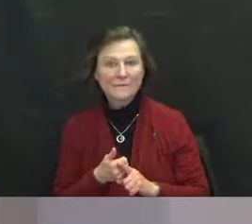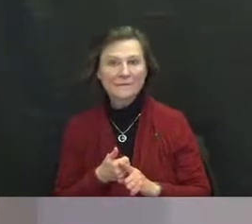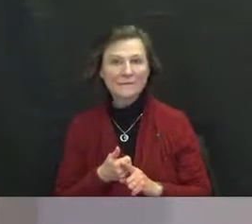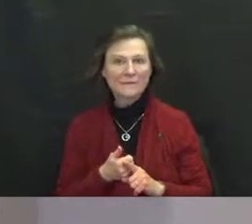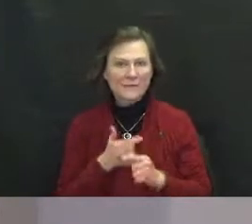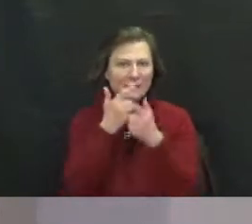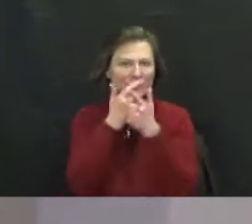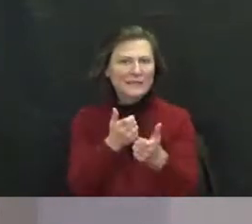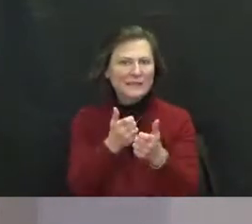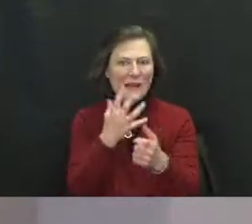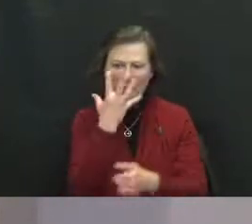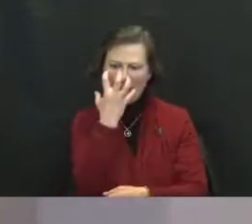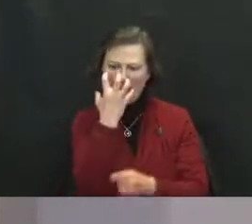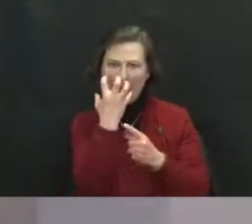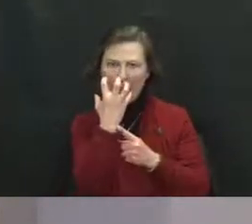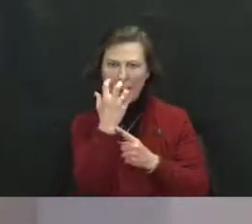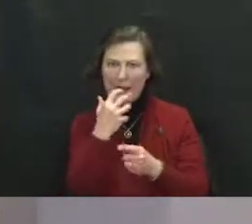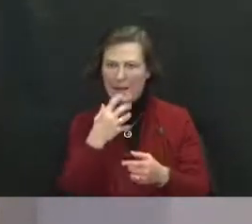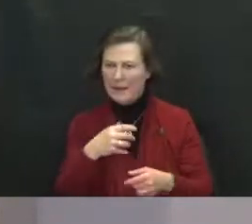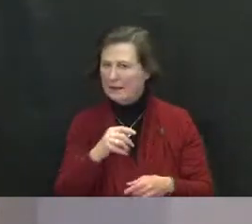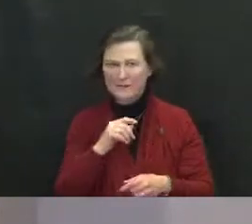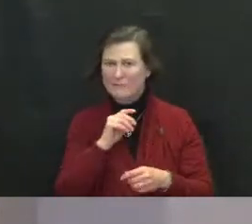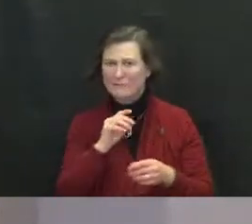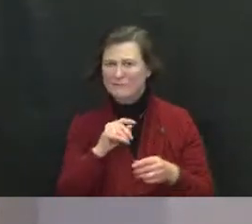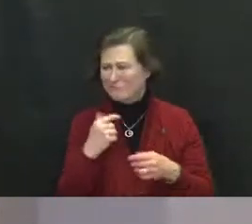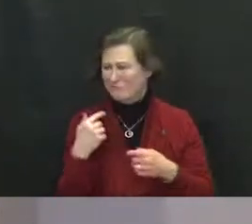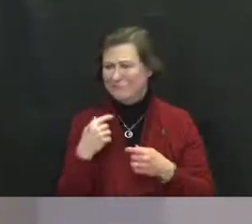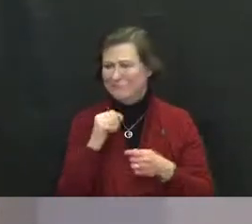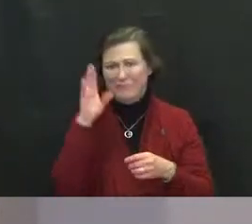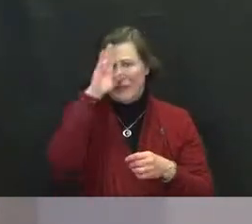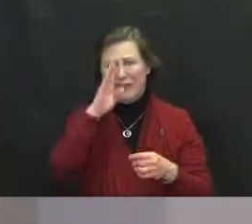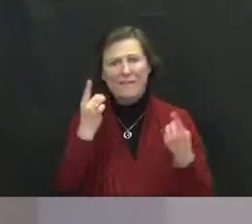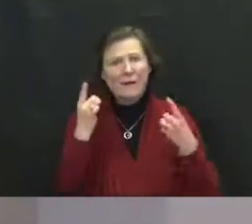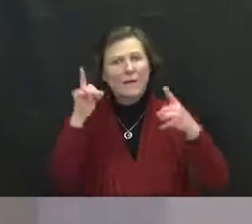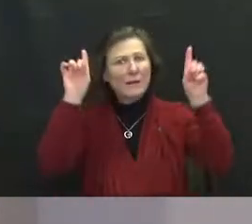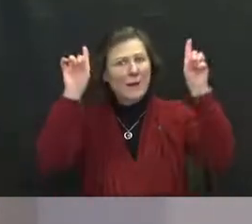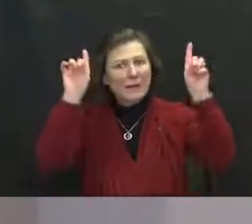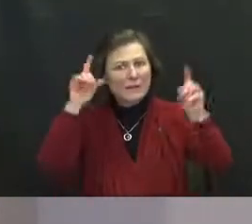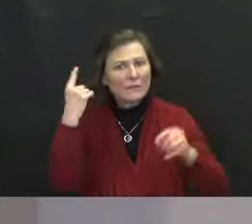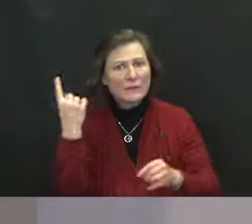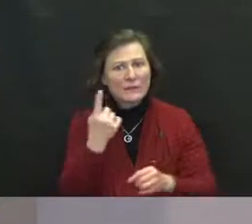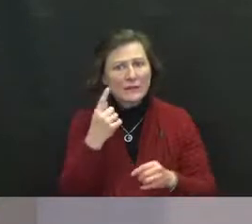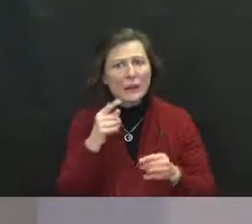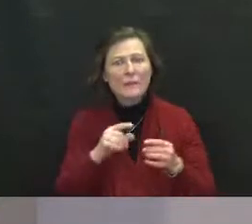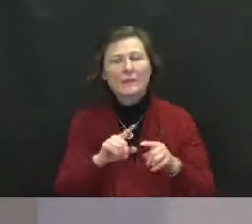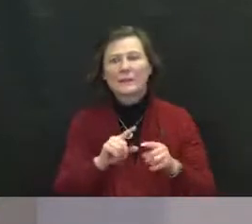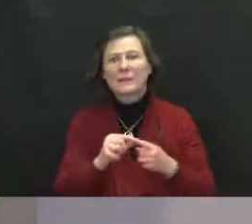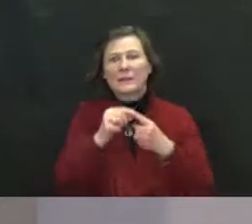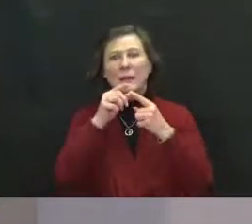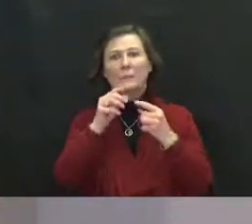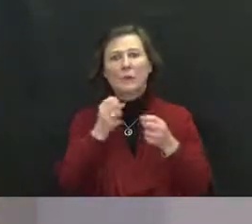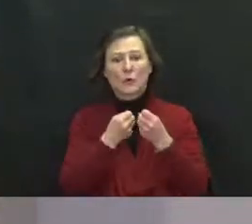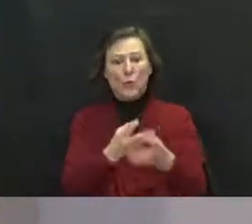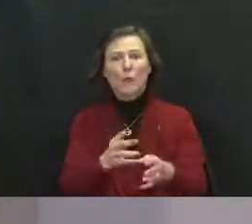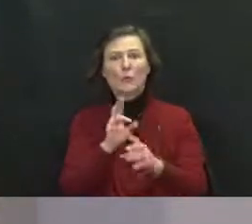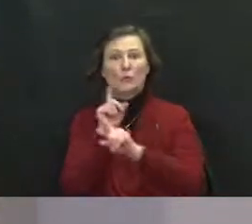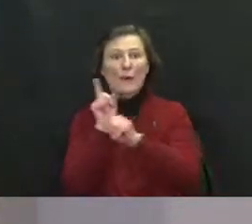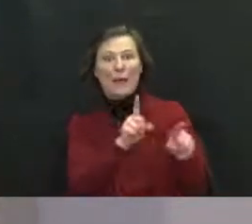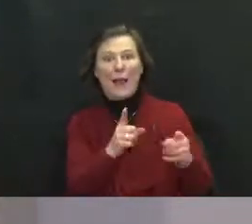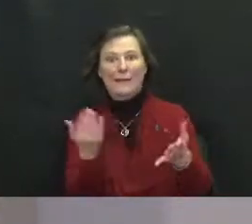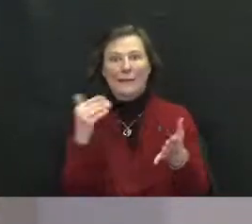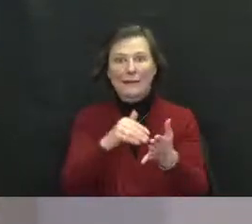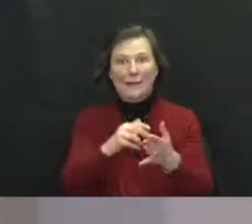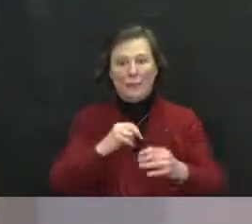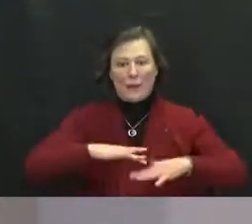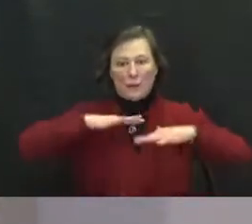Interestingly, anger rarely accomplishes anything except the reinforcement to react the same way when the arousal level is